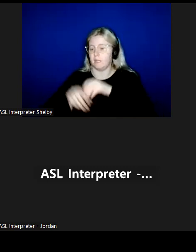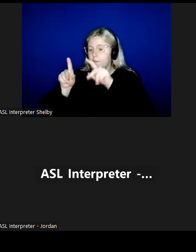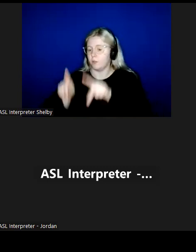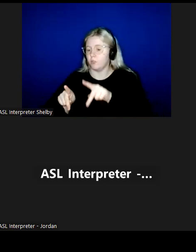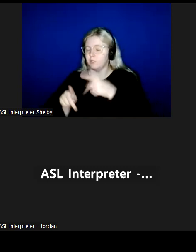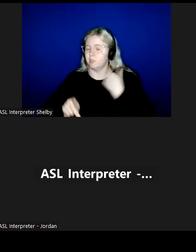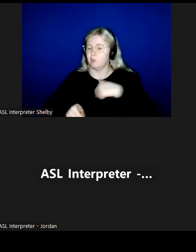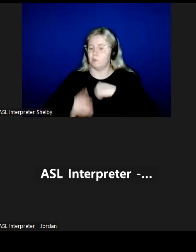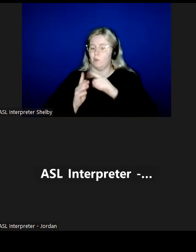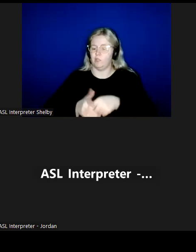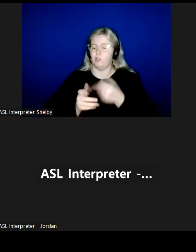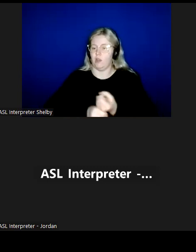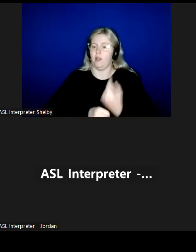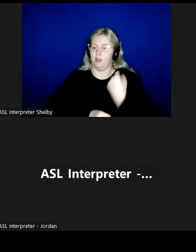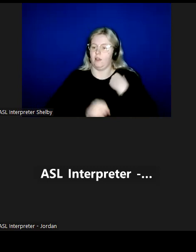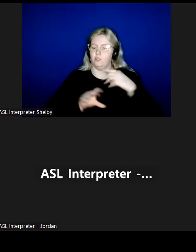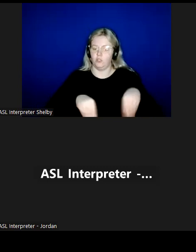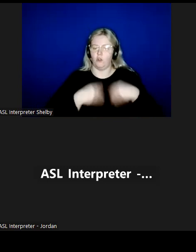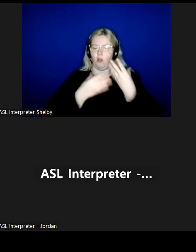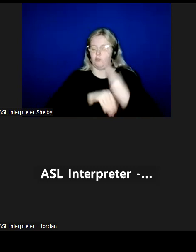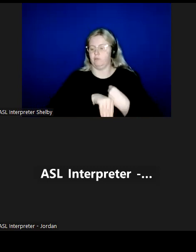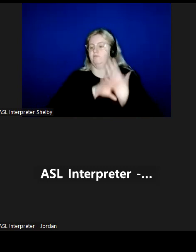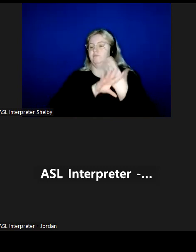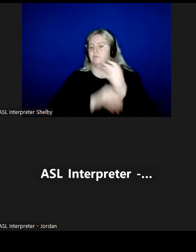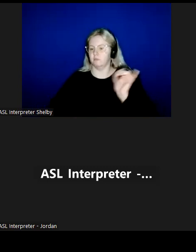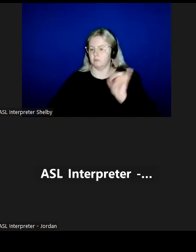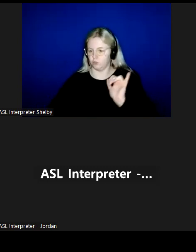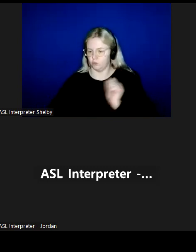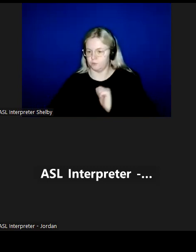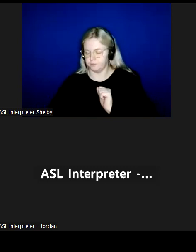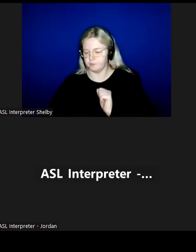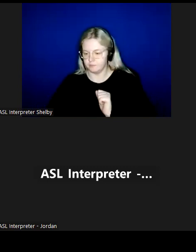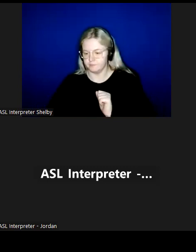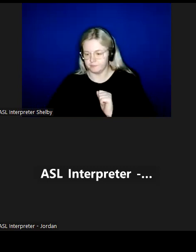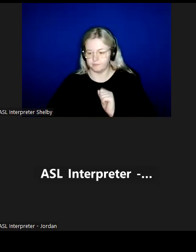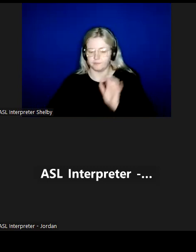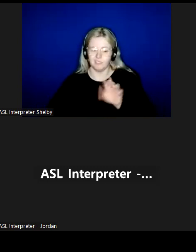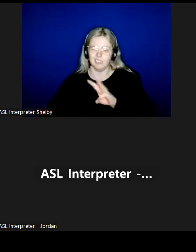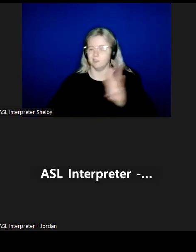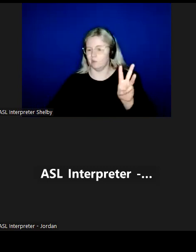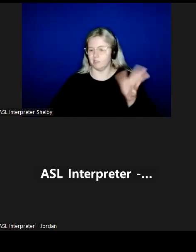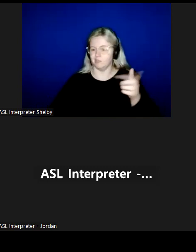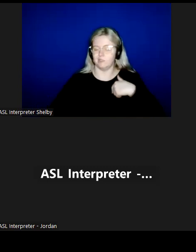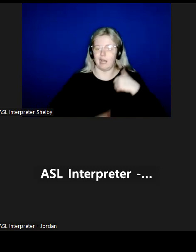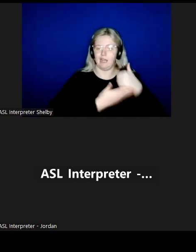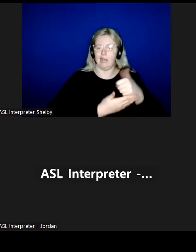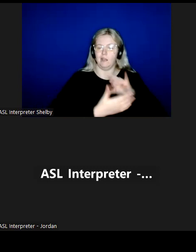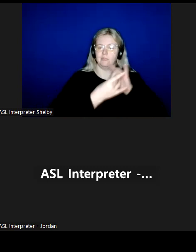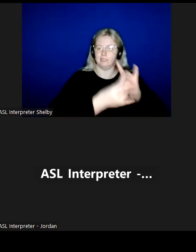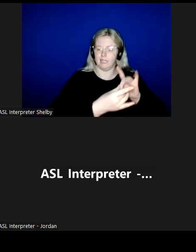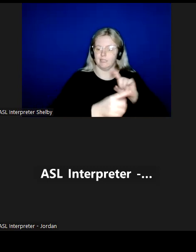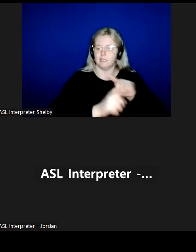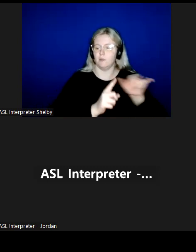started last year an online as well. So that's sort of how it works here. I help connect people, but we do offer a